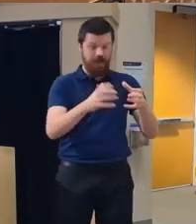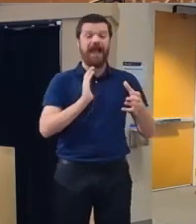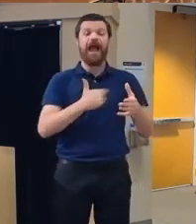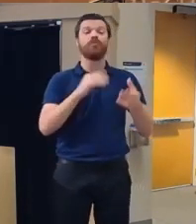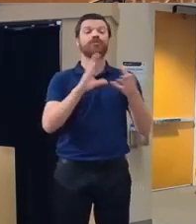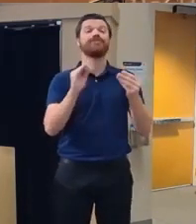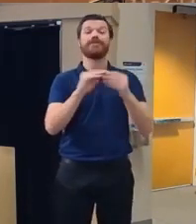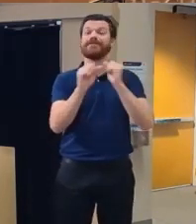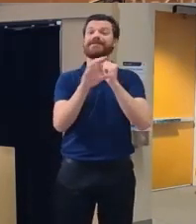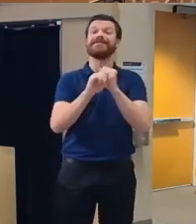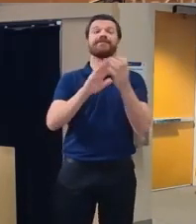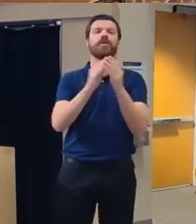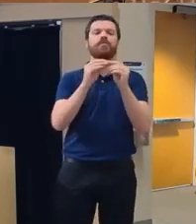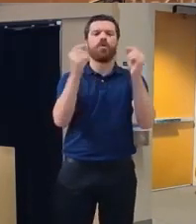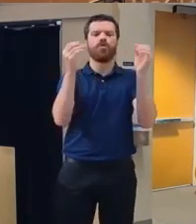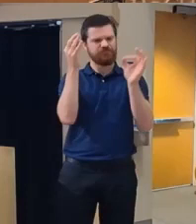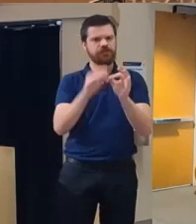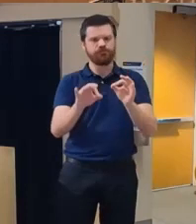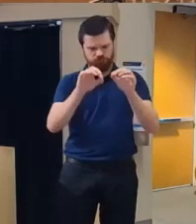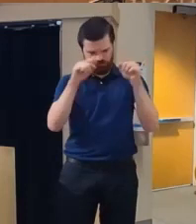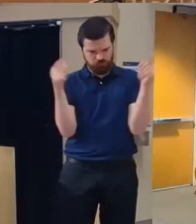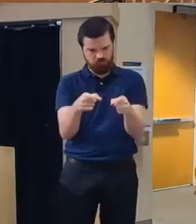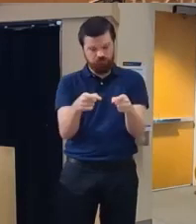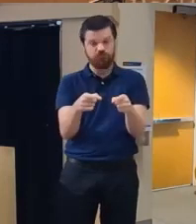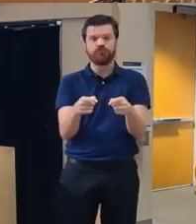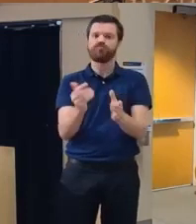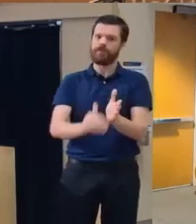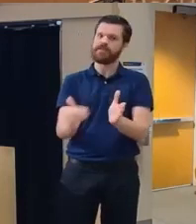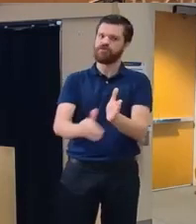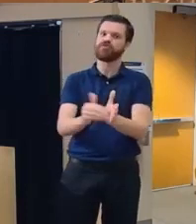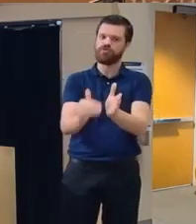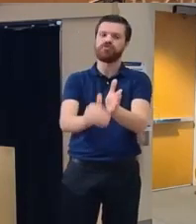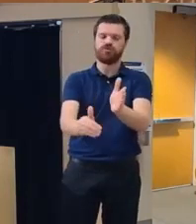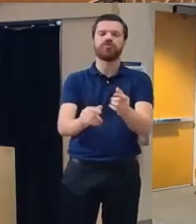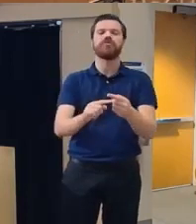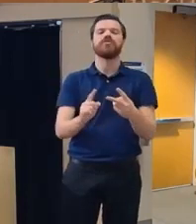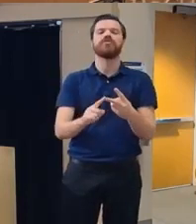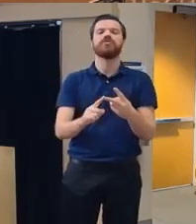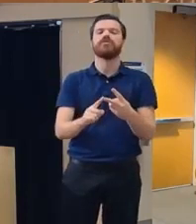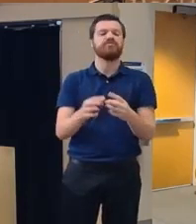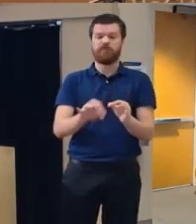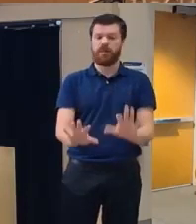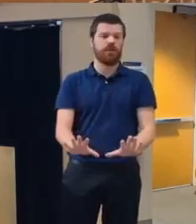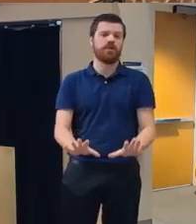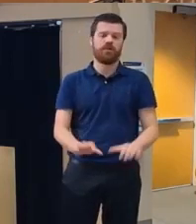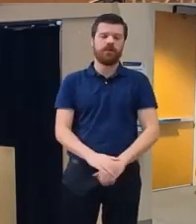messaging, and we did a lot of repetition, and we kept things simple.